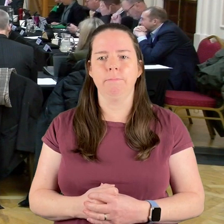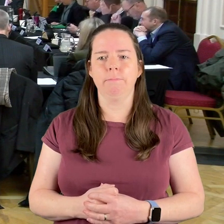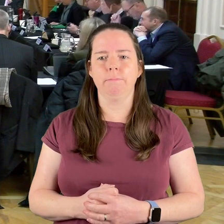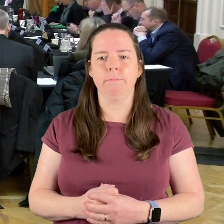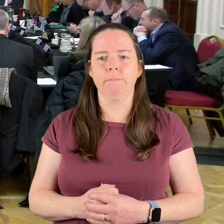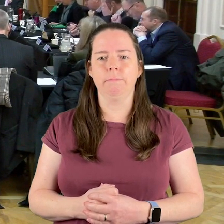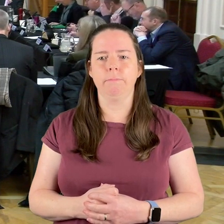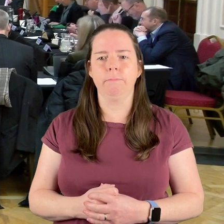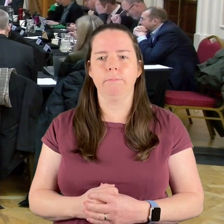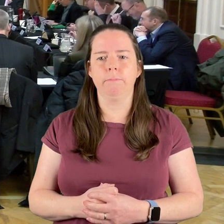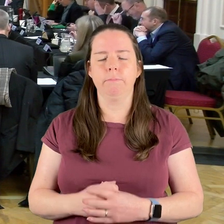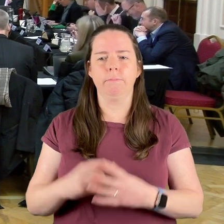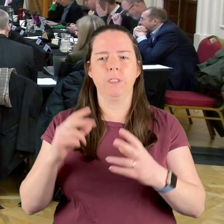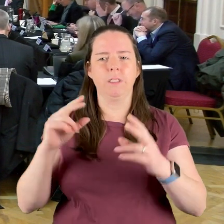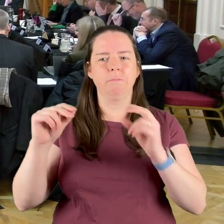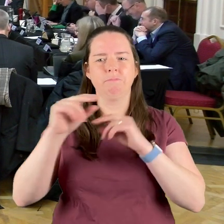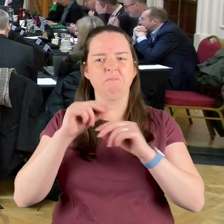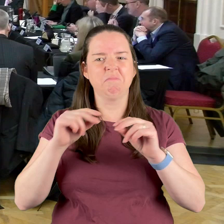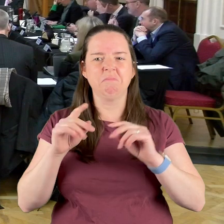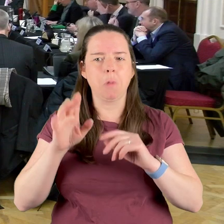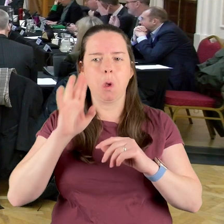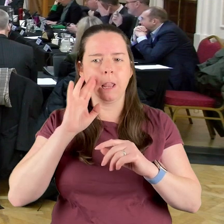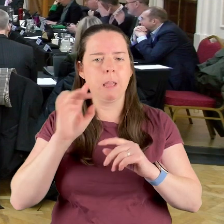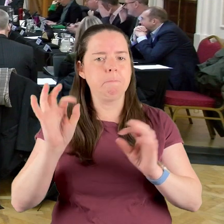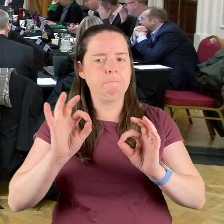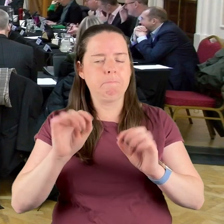Gloria, I think it's you again.